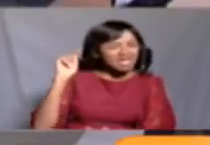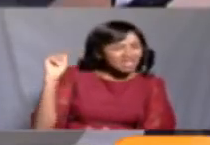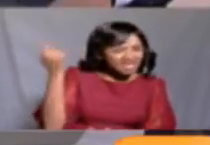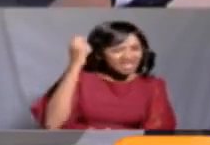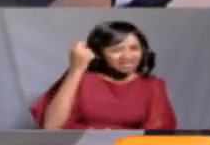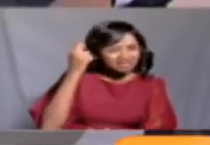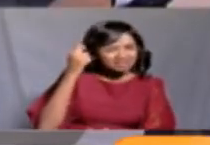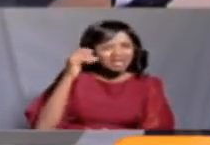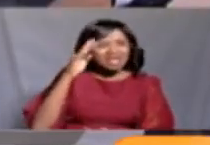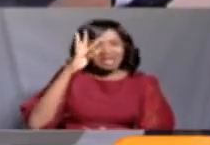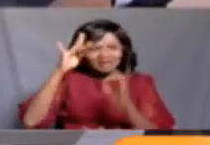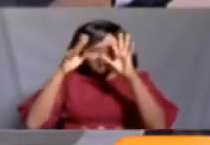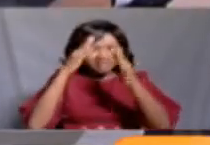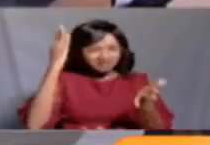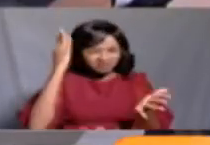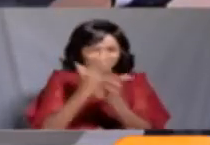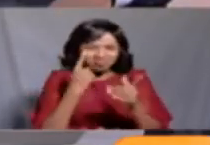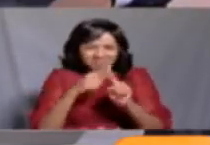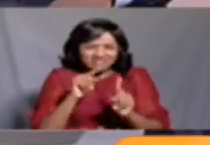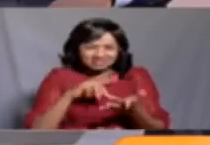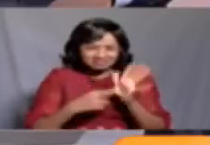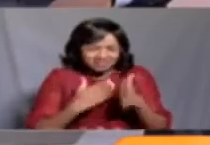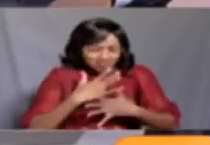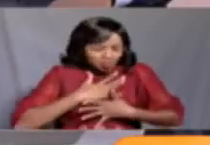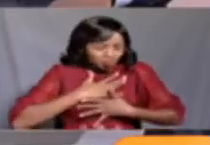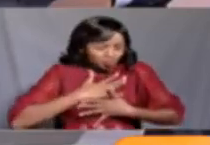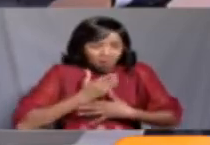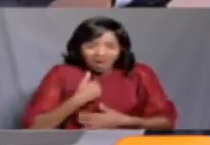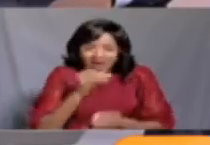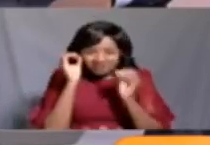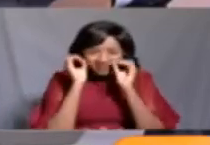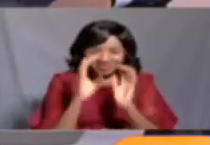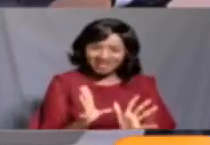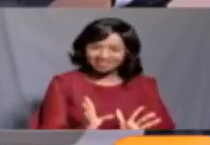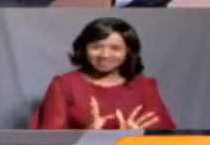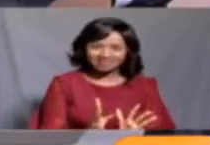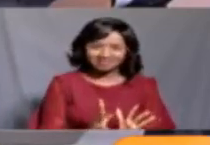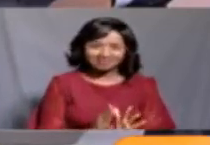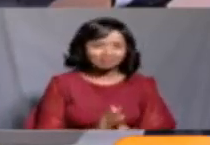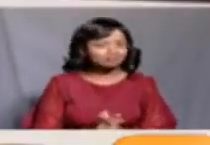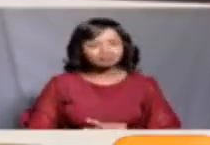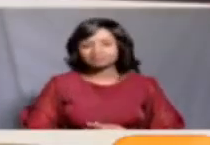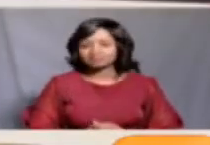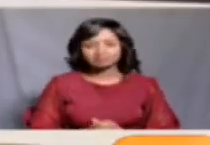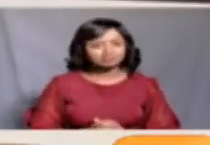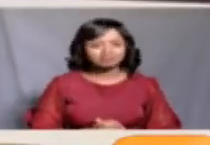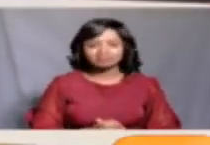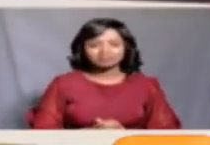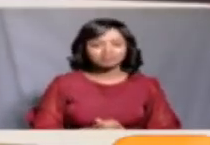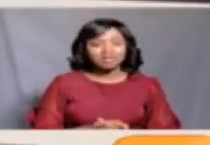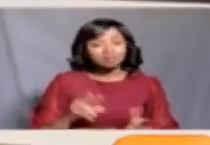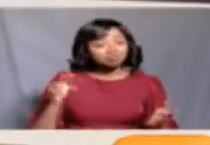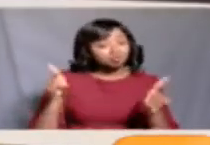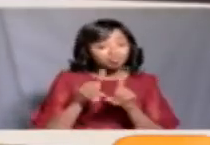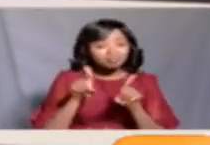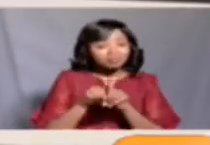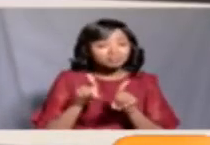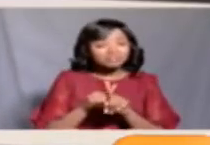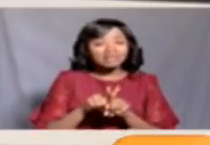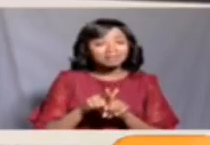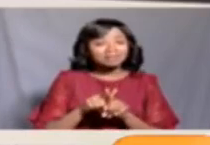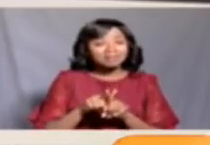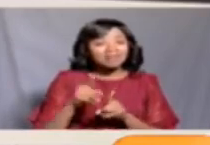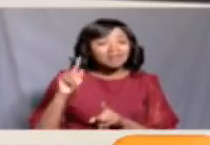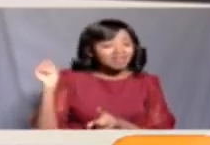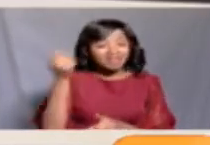think that we have a general malaise, that people are actually generally as a country unwell, mentally. For us to be making memes